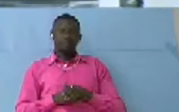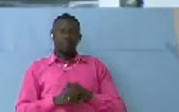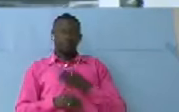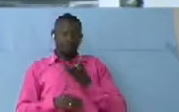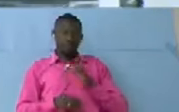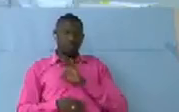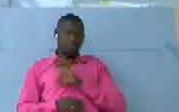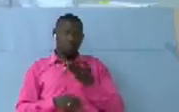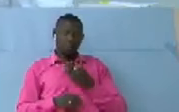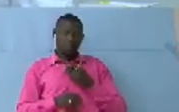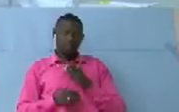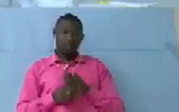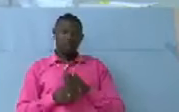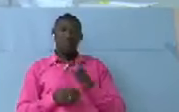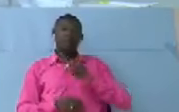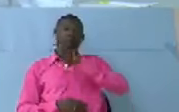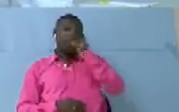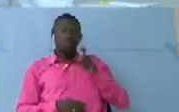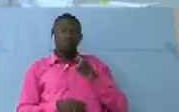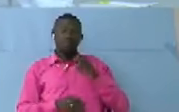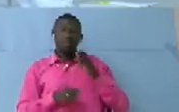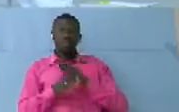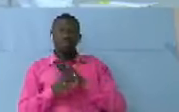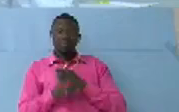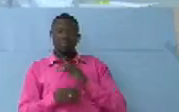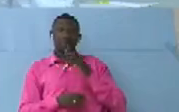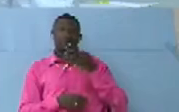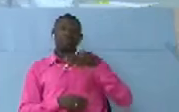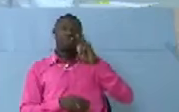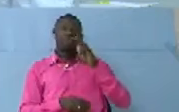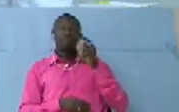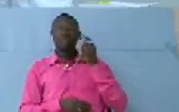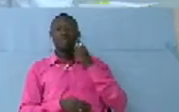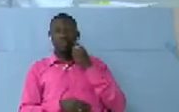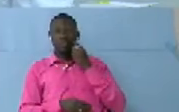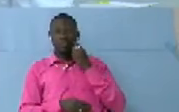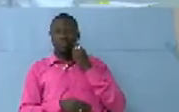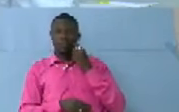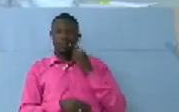I'm coming to. The question is before the 14th day.